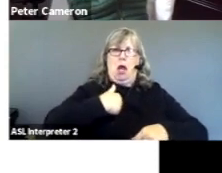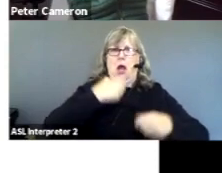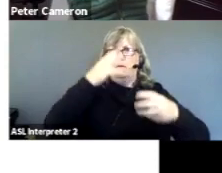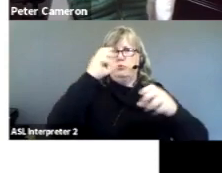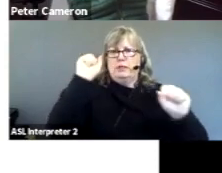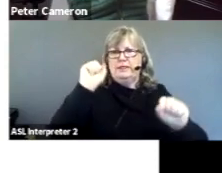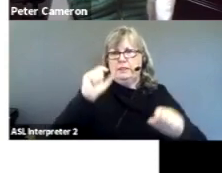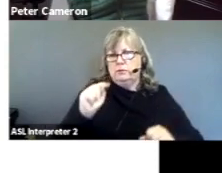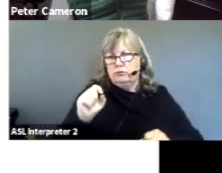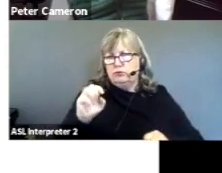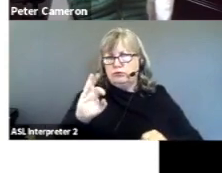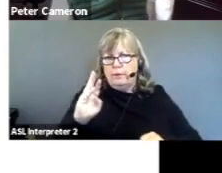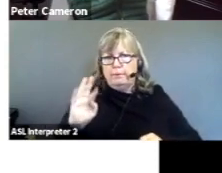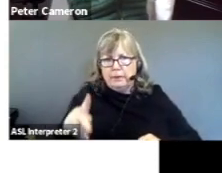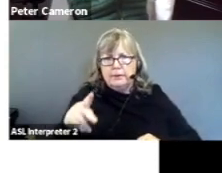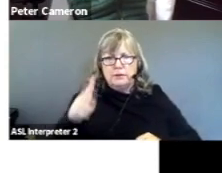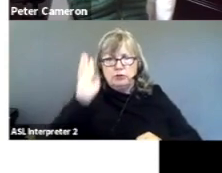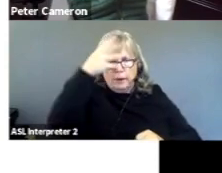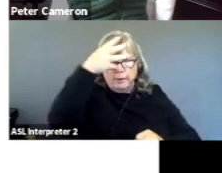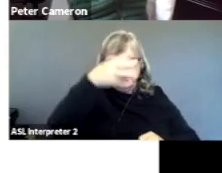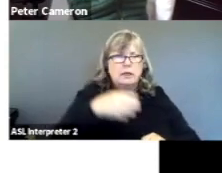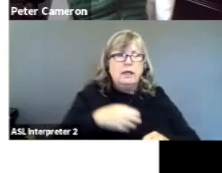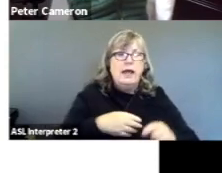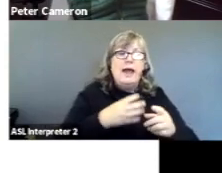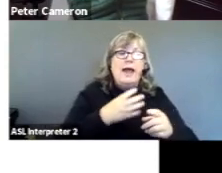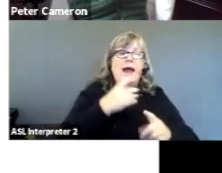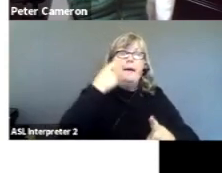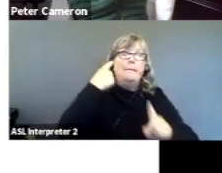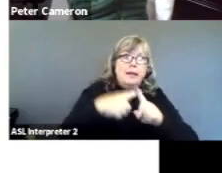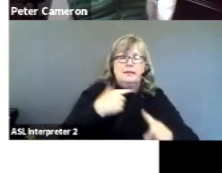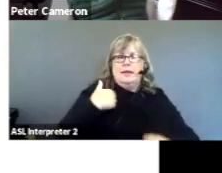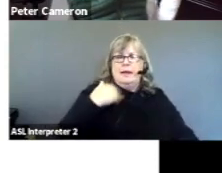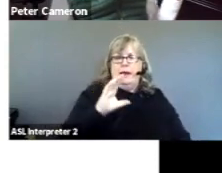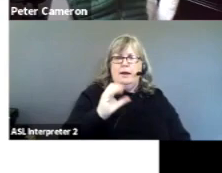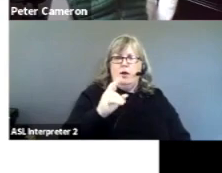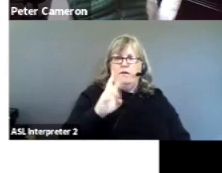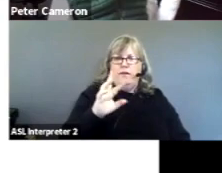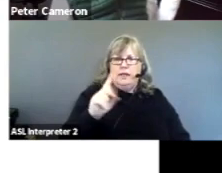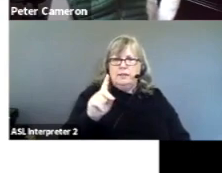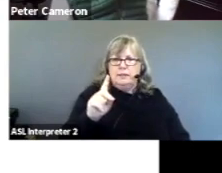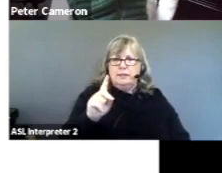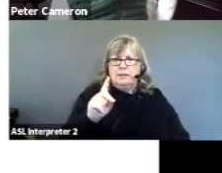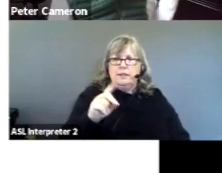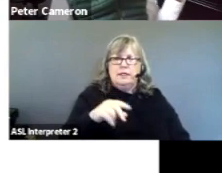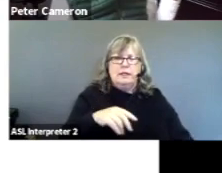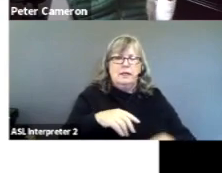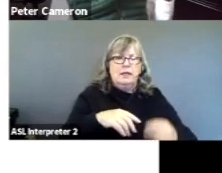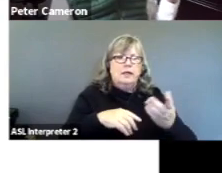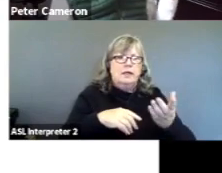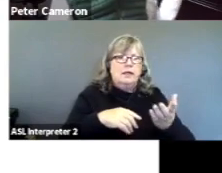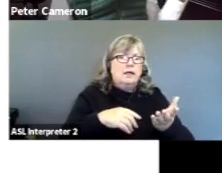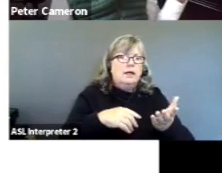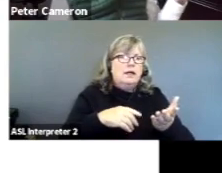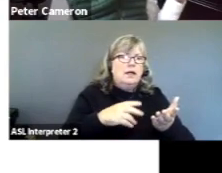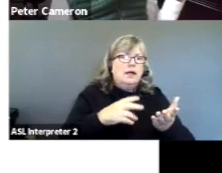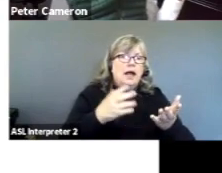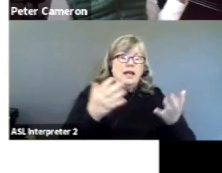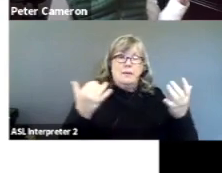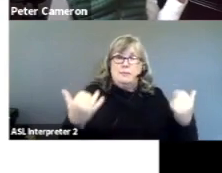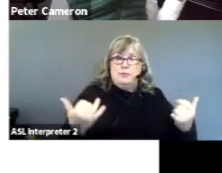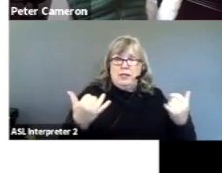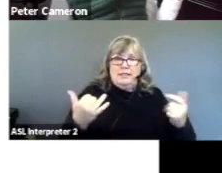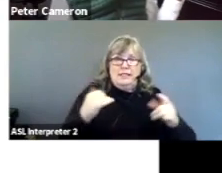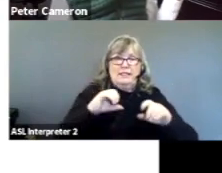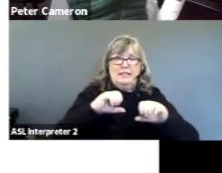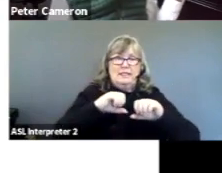COVID. And that has affected everything. It has exposed the contradictions in the system, the present system, the